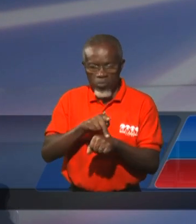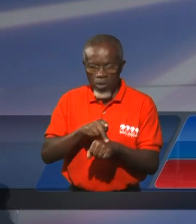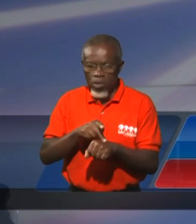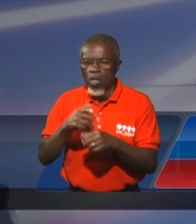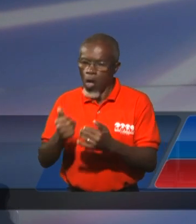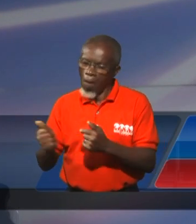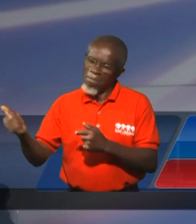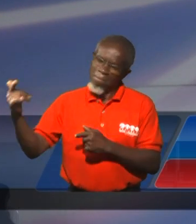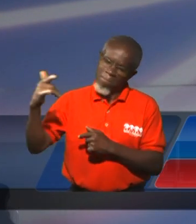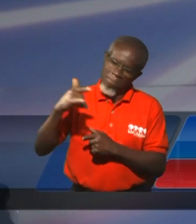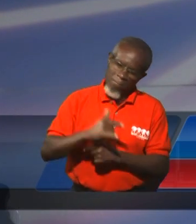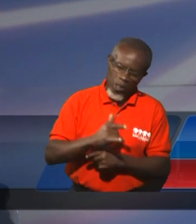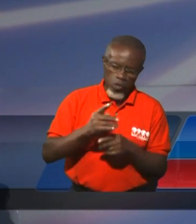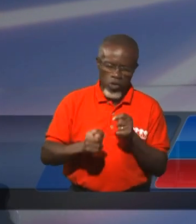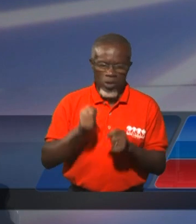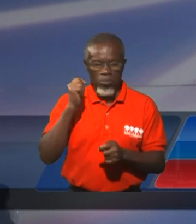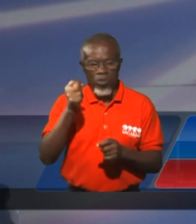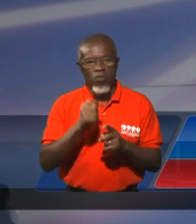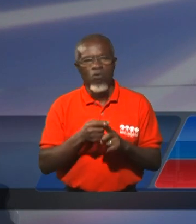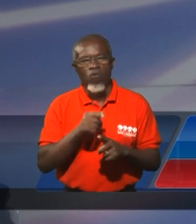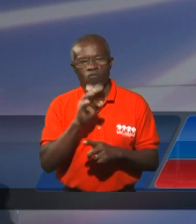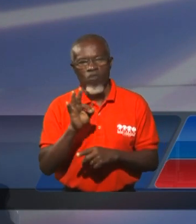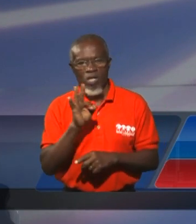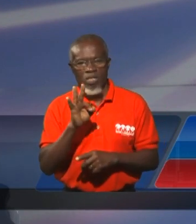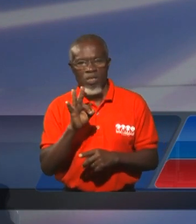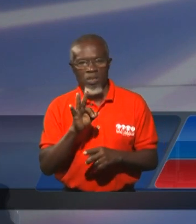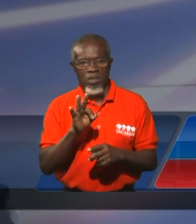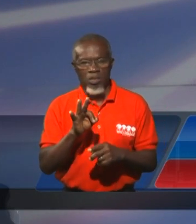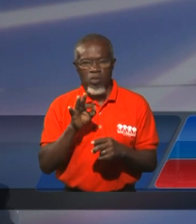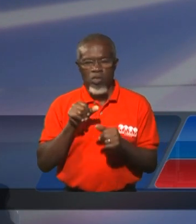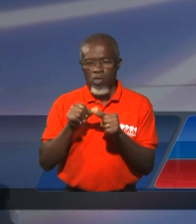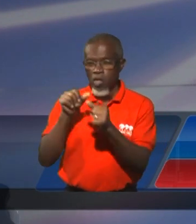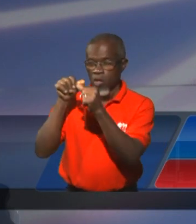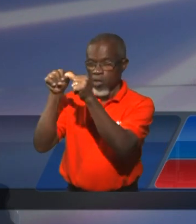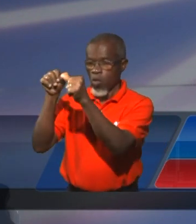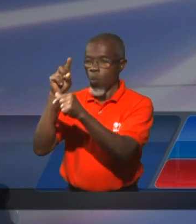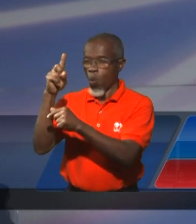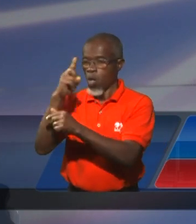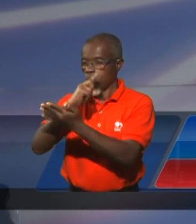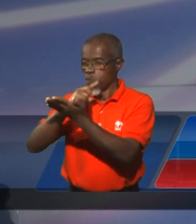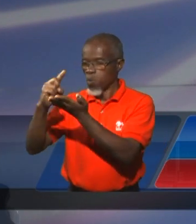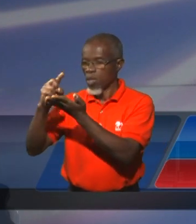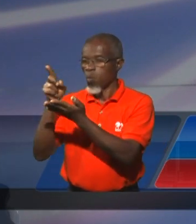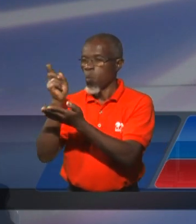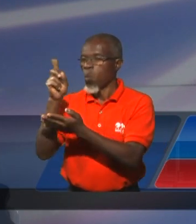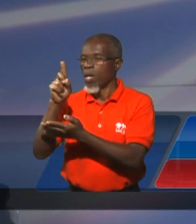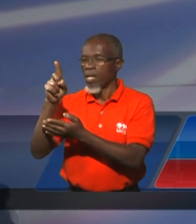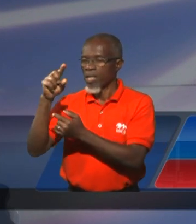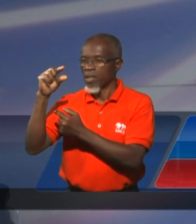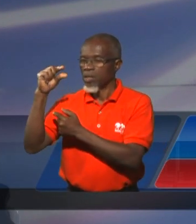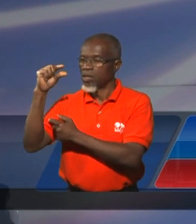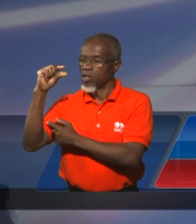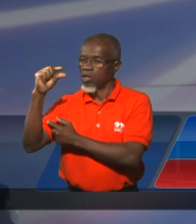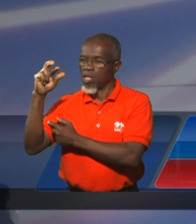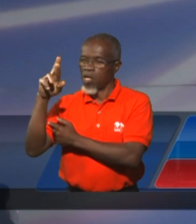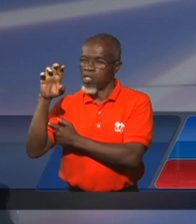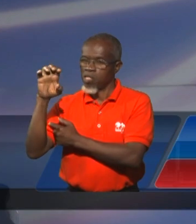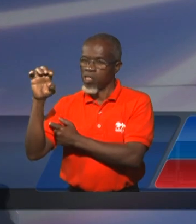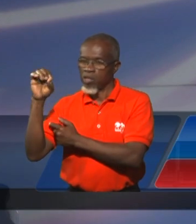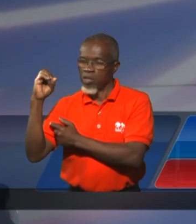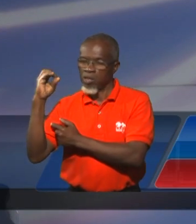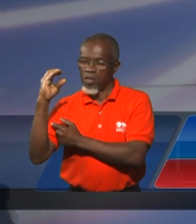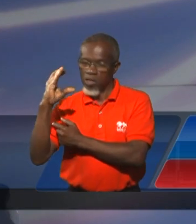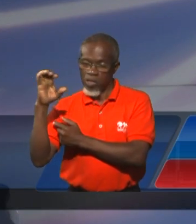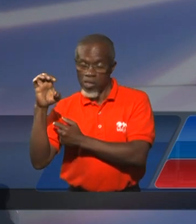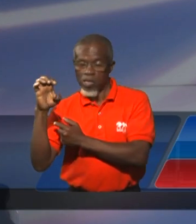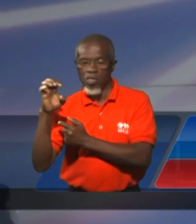to Trinidad and Tobago on Friday after spending just over 1 week in Athens, Greece, where they competed in the First Global